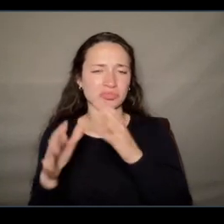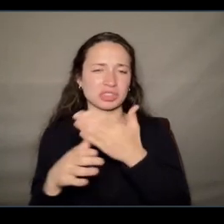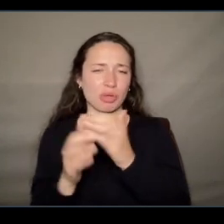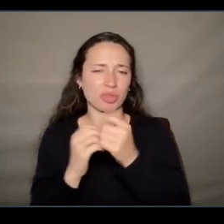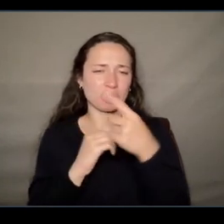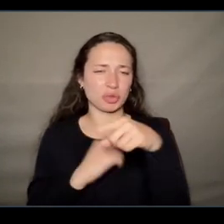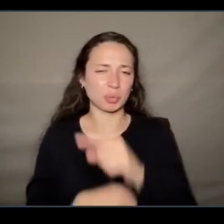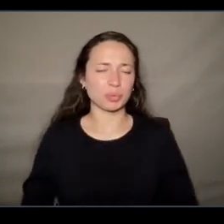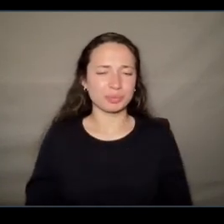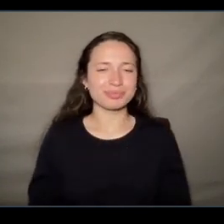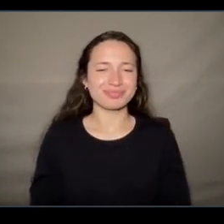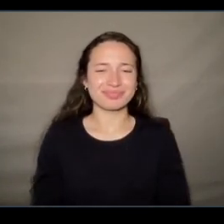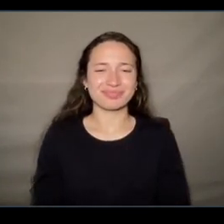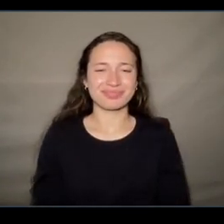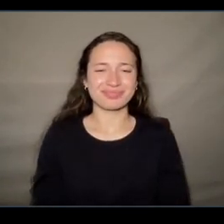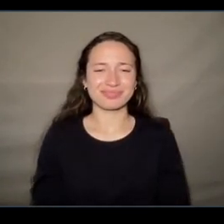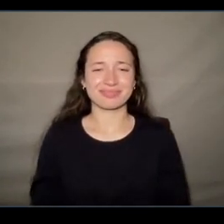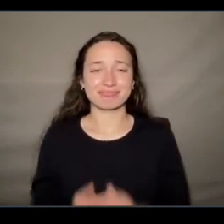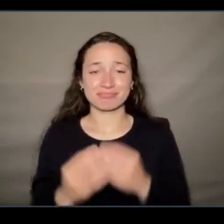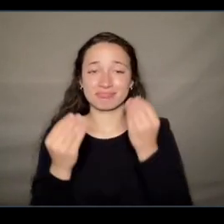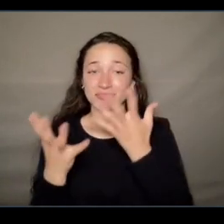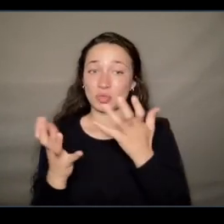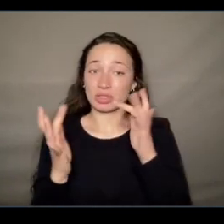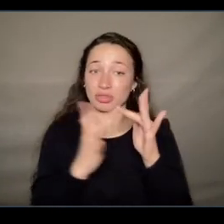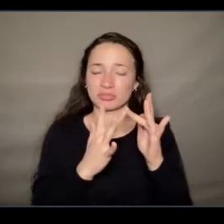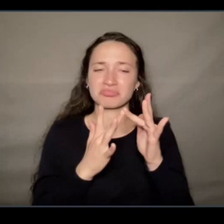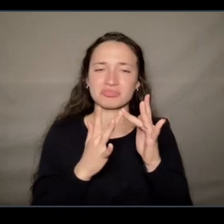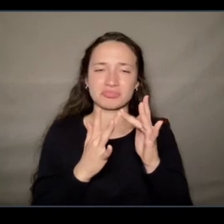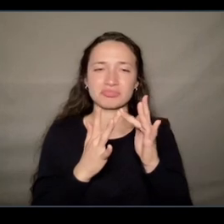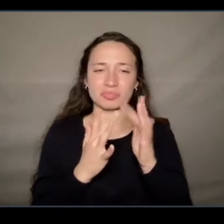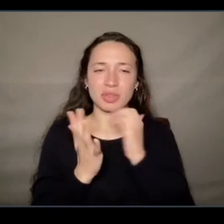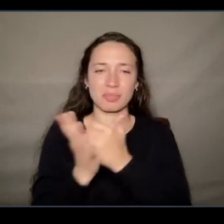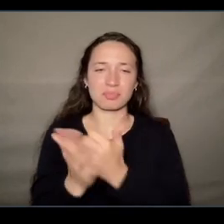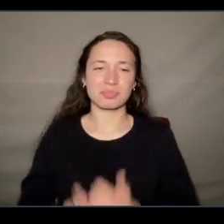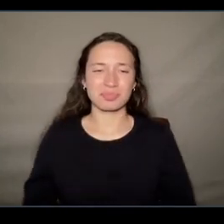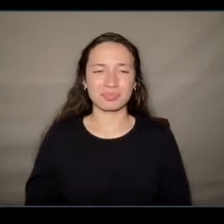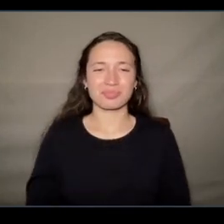happy to forward things to her for you. So just let us know if you'd like to be in touch with her future. Thank you.